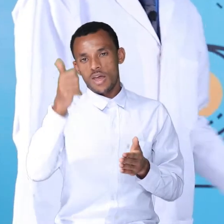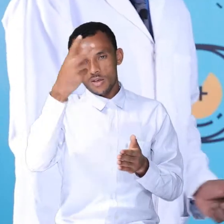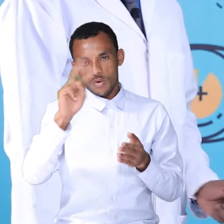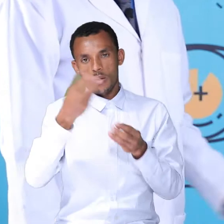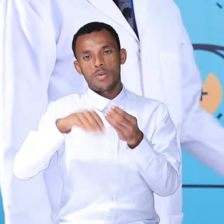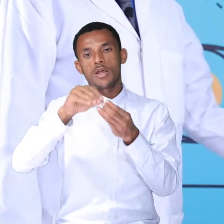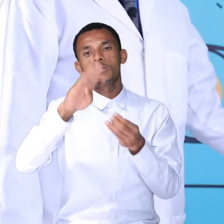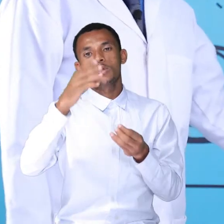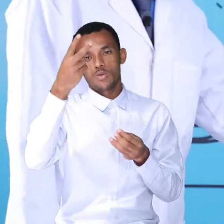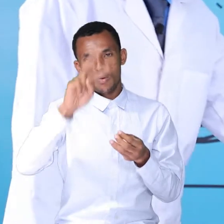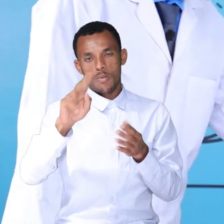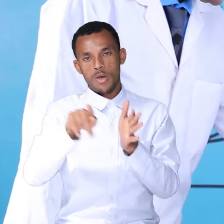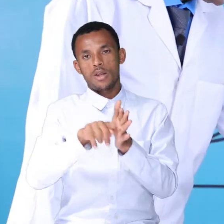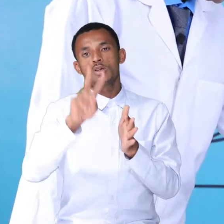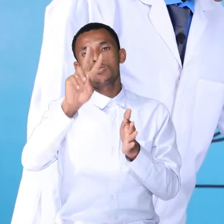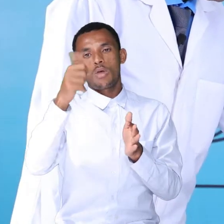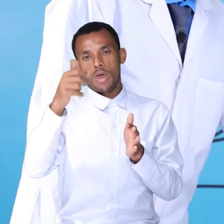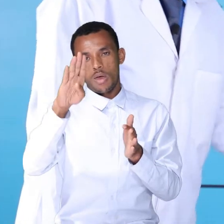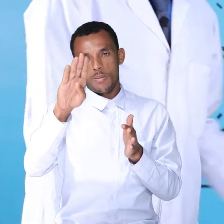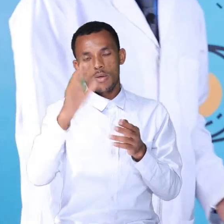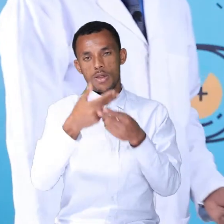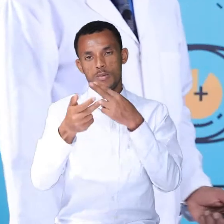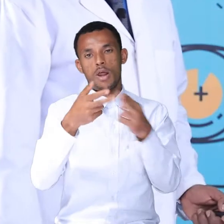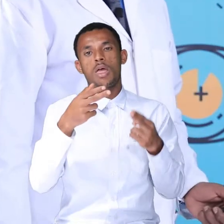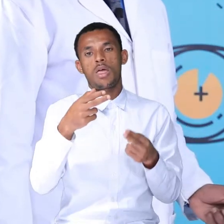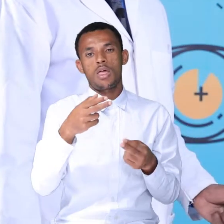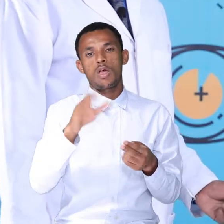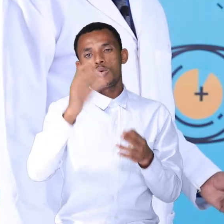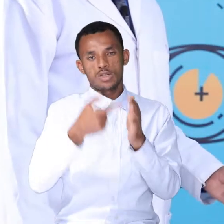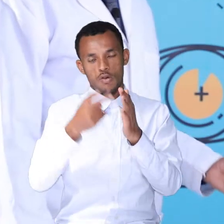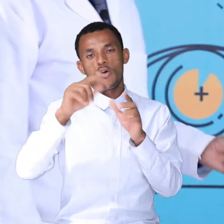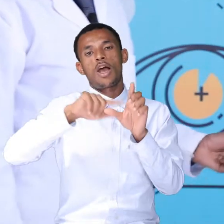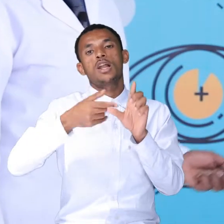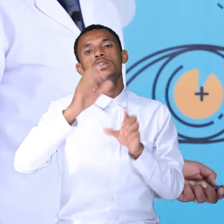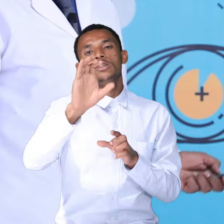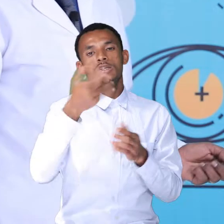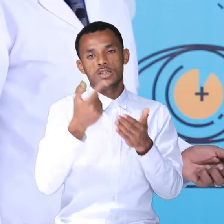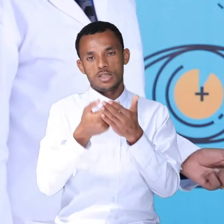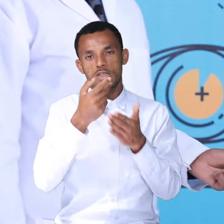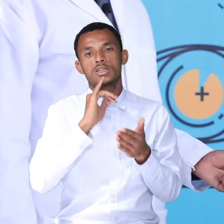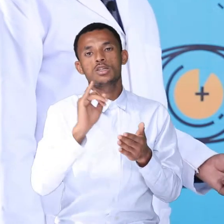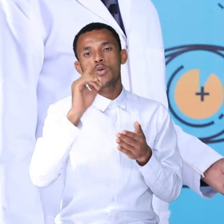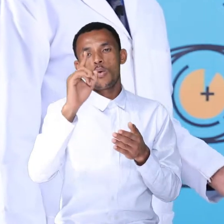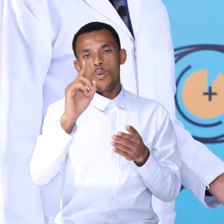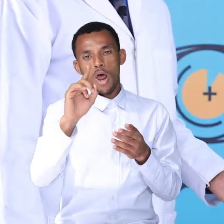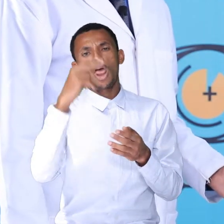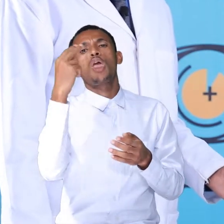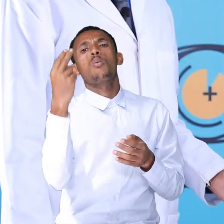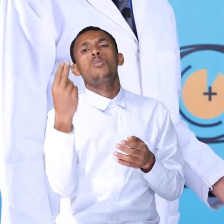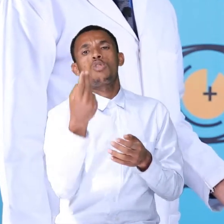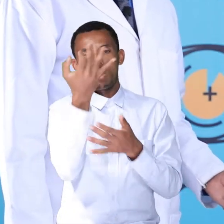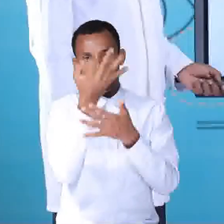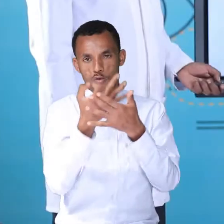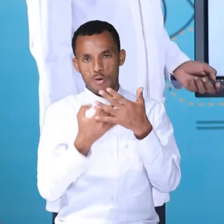plus B squared, minus 2AB multiplied by cosine of angle C. So this is one important